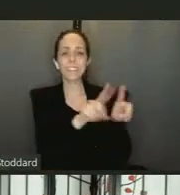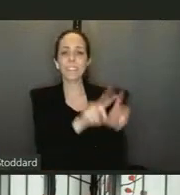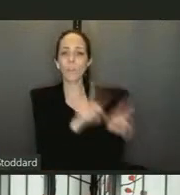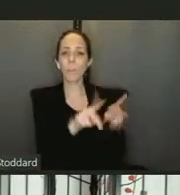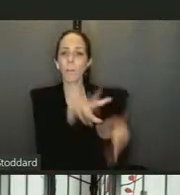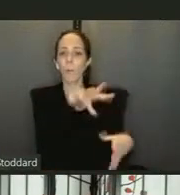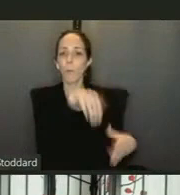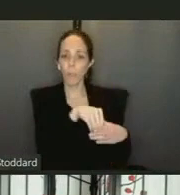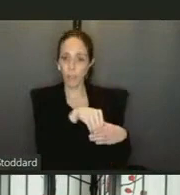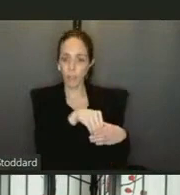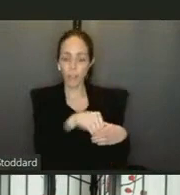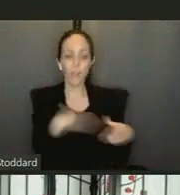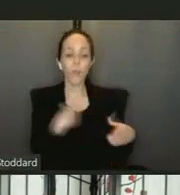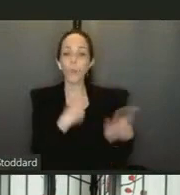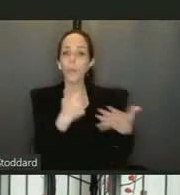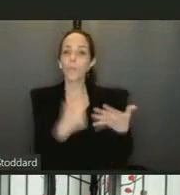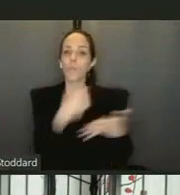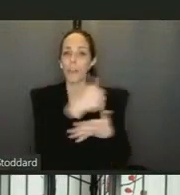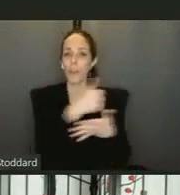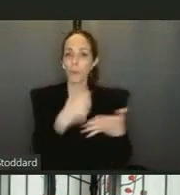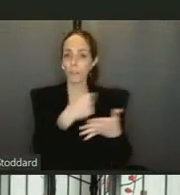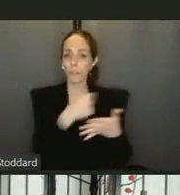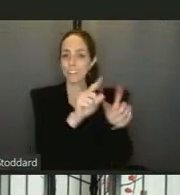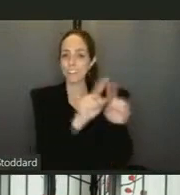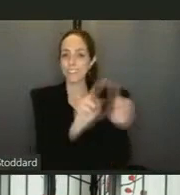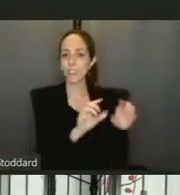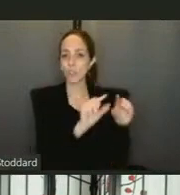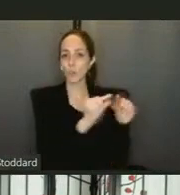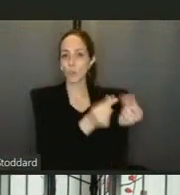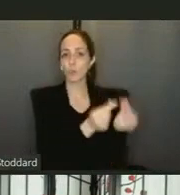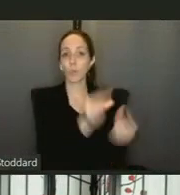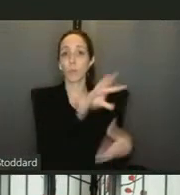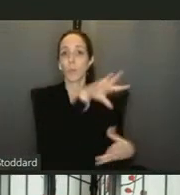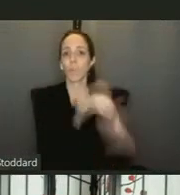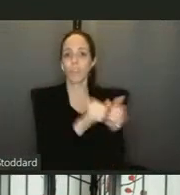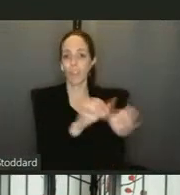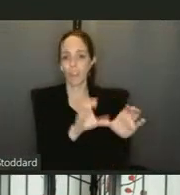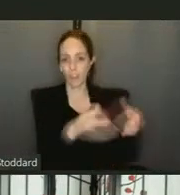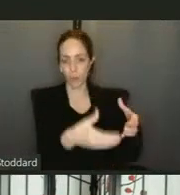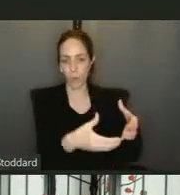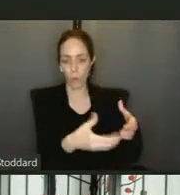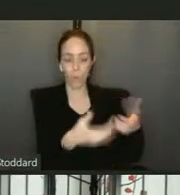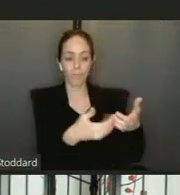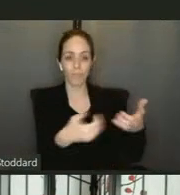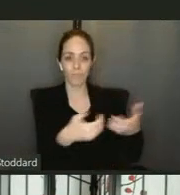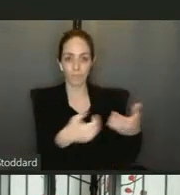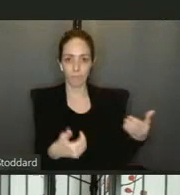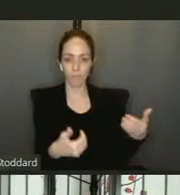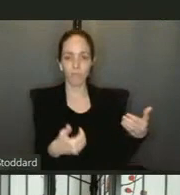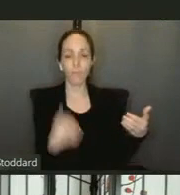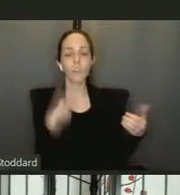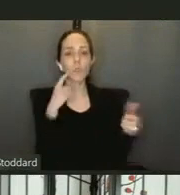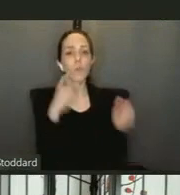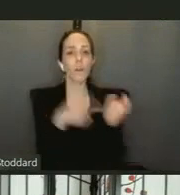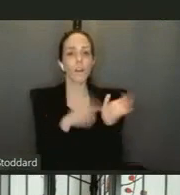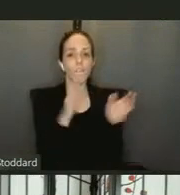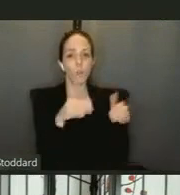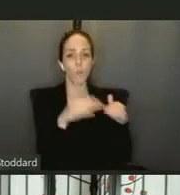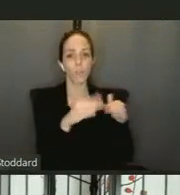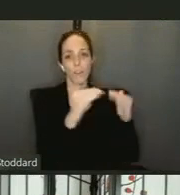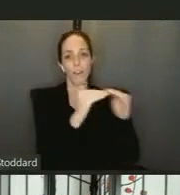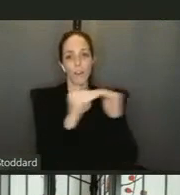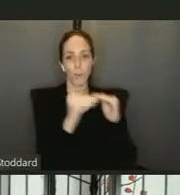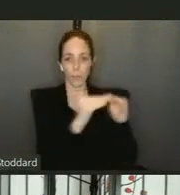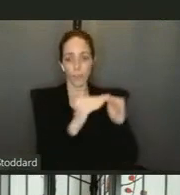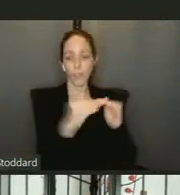prioritized different groups within that category to make sure we're focusing on equity. So that would include things like working